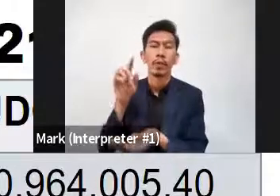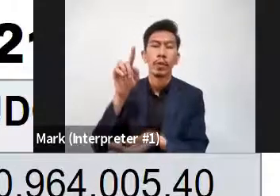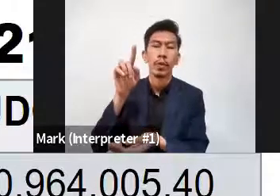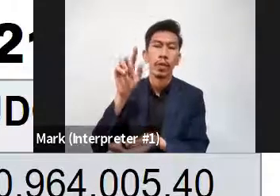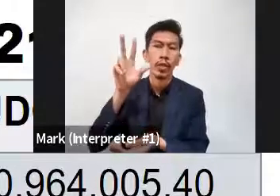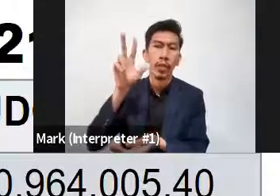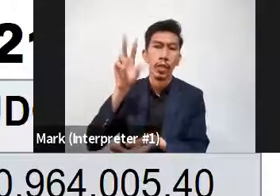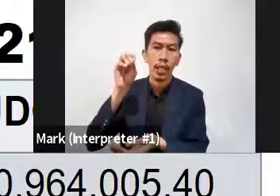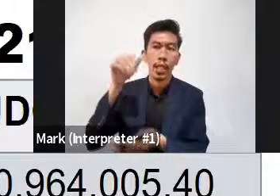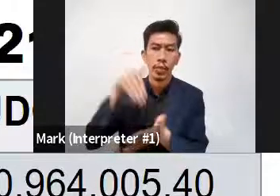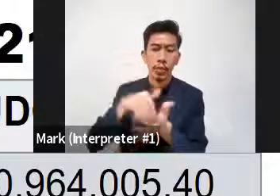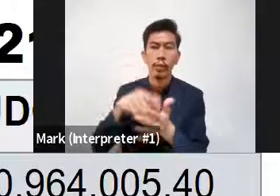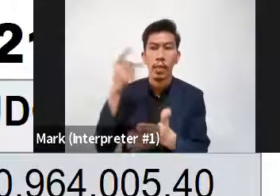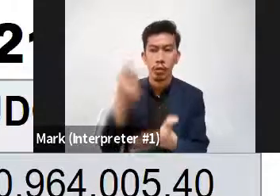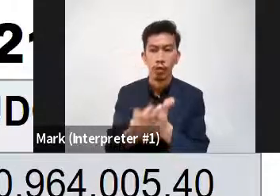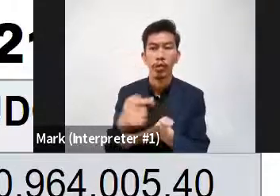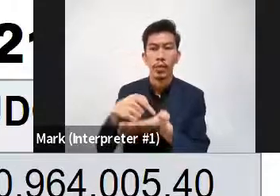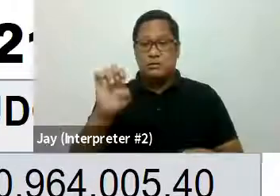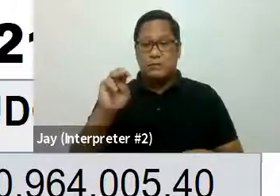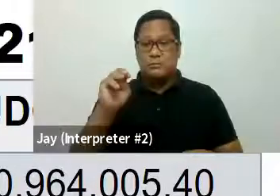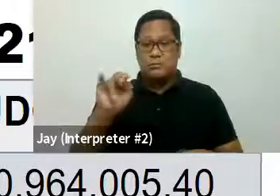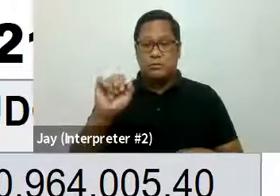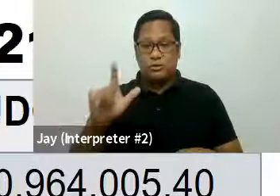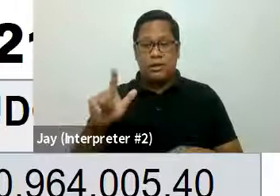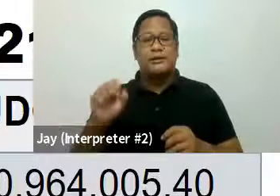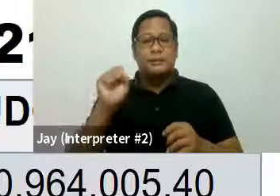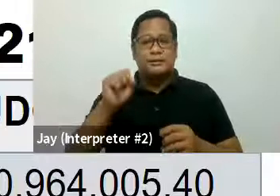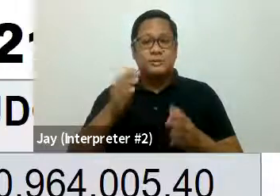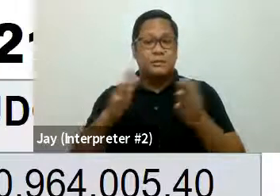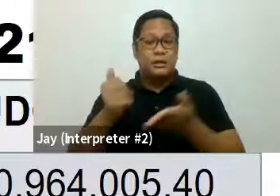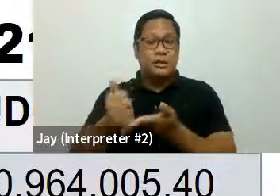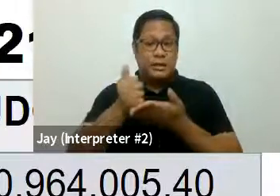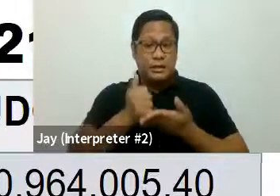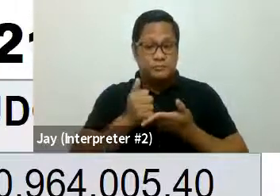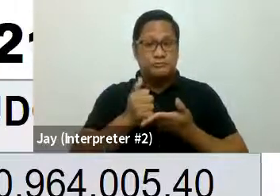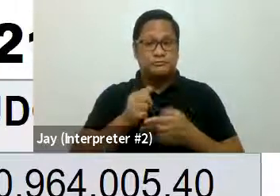Reyes Memorial Medical Center, and it's a big help.